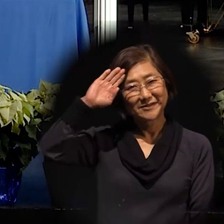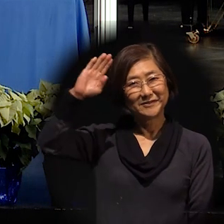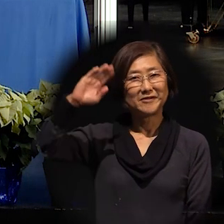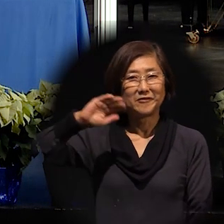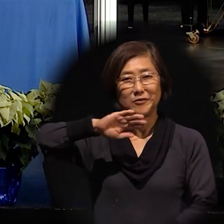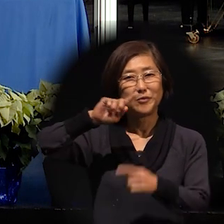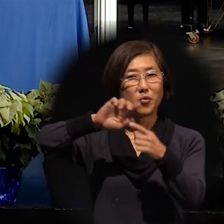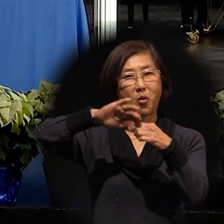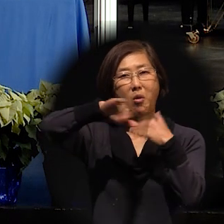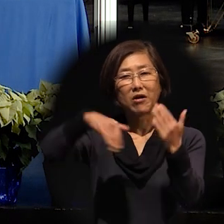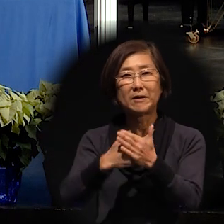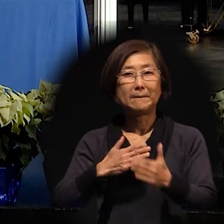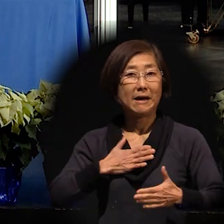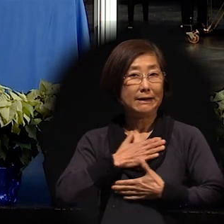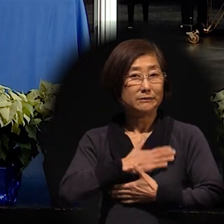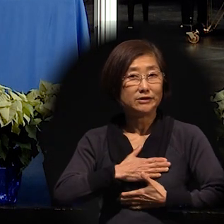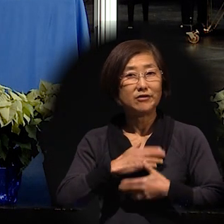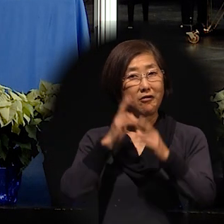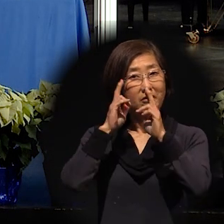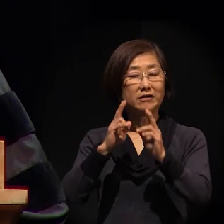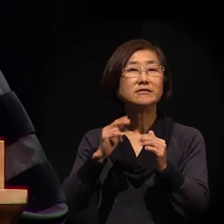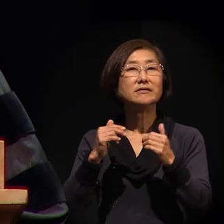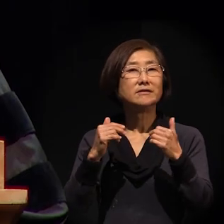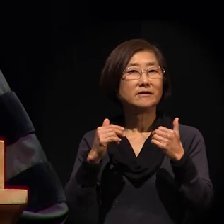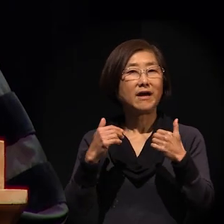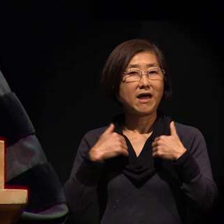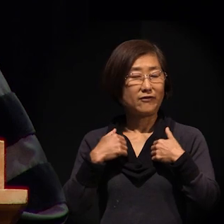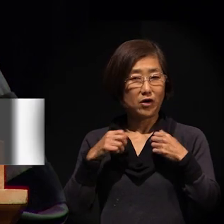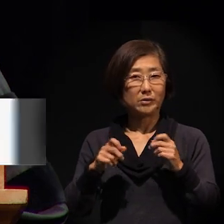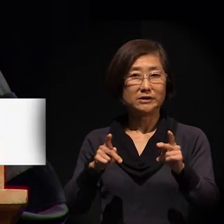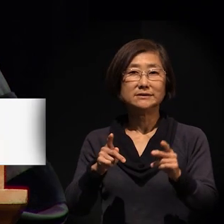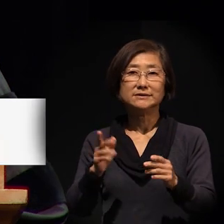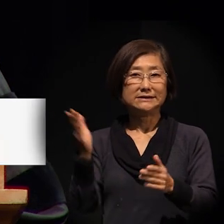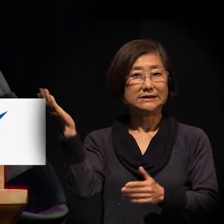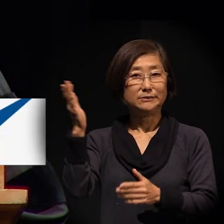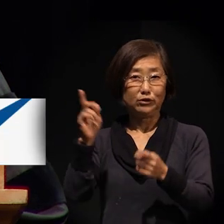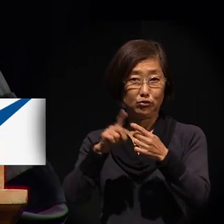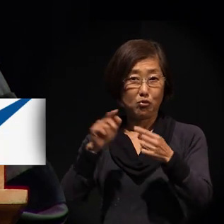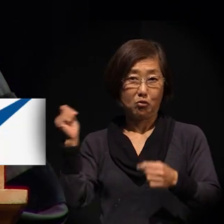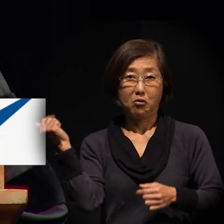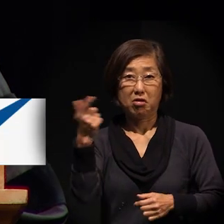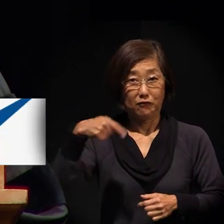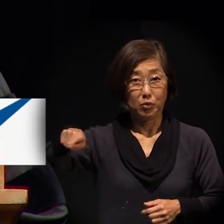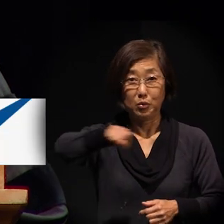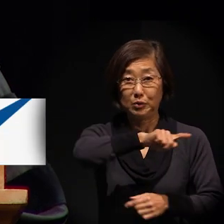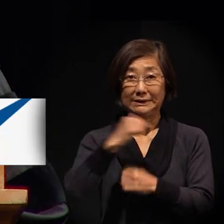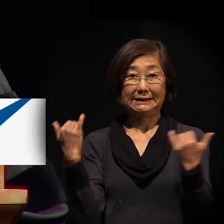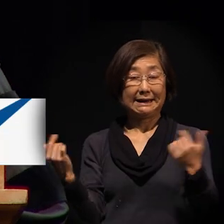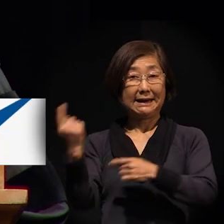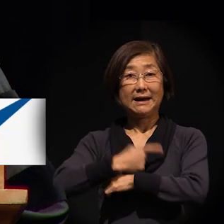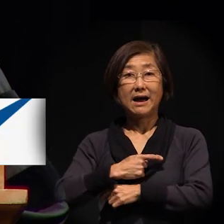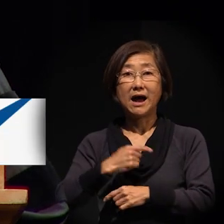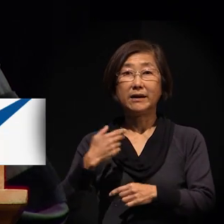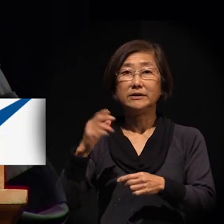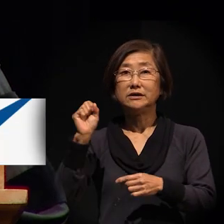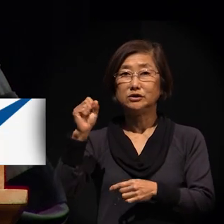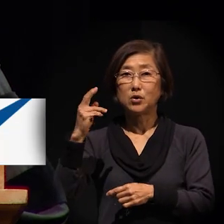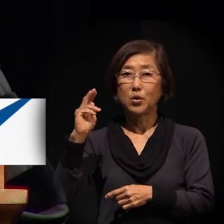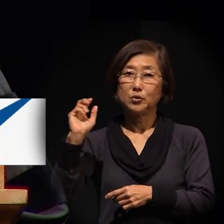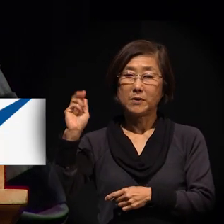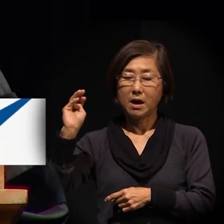Greetings, all of you. It is my pleasure and honor to have the opportunity to speak to all of you today. I am